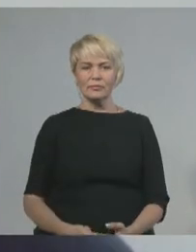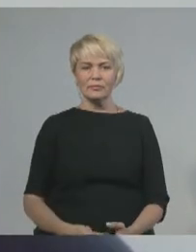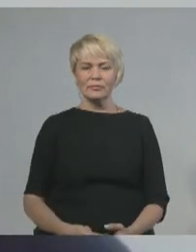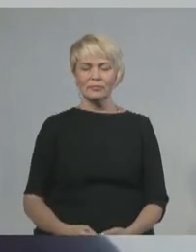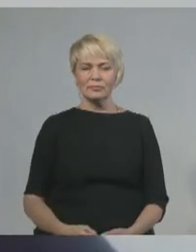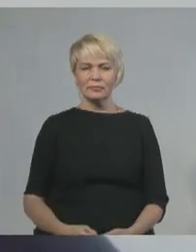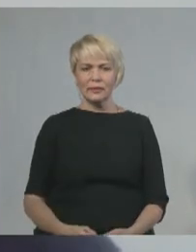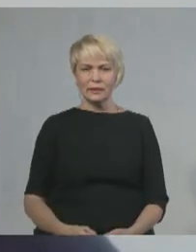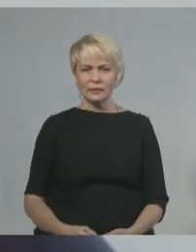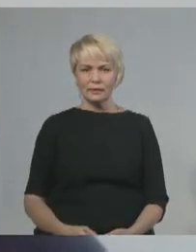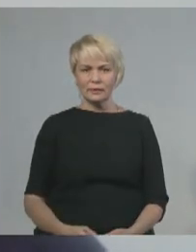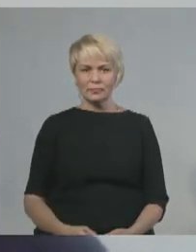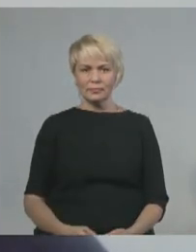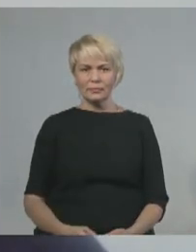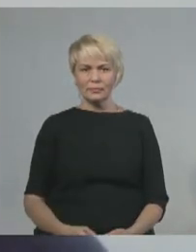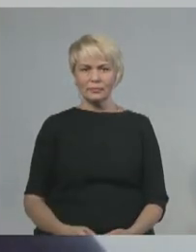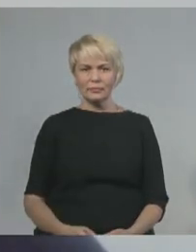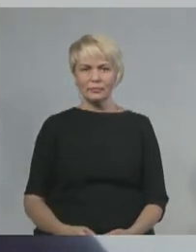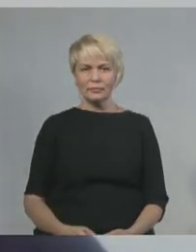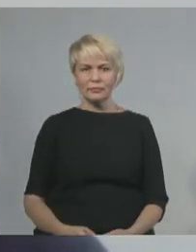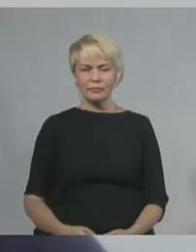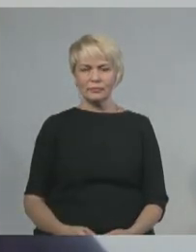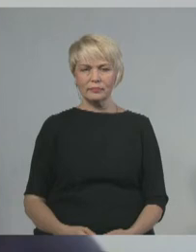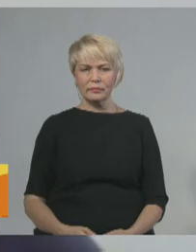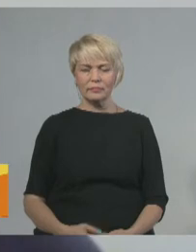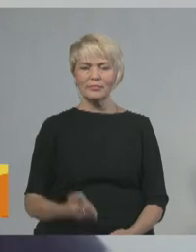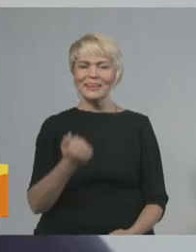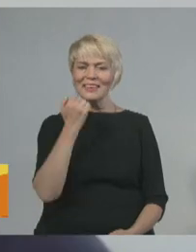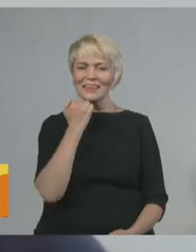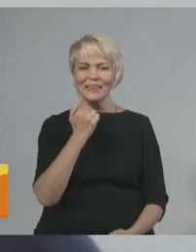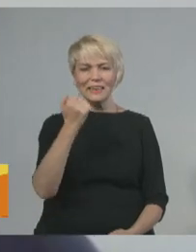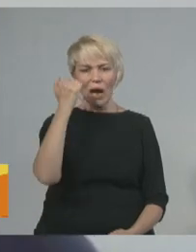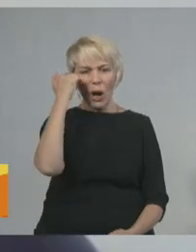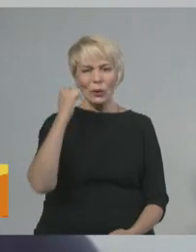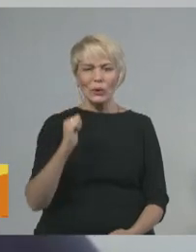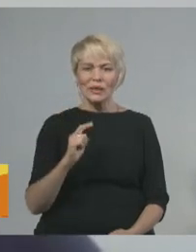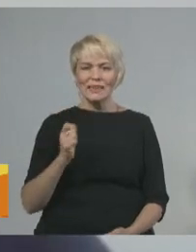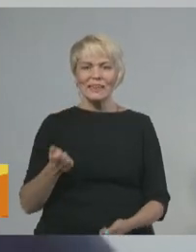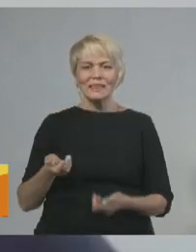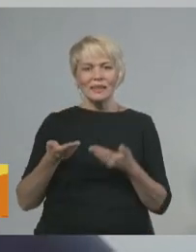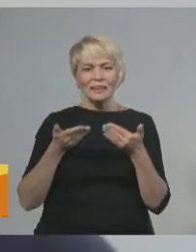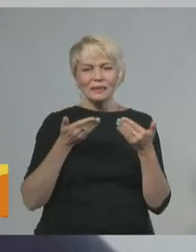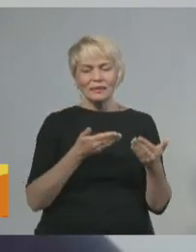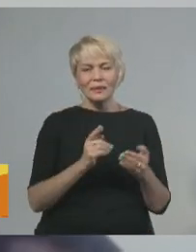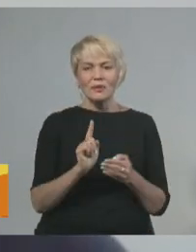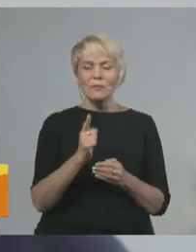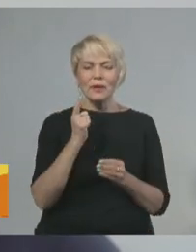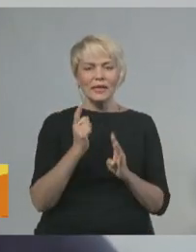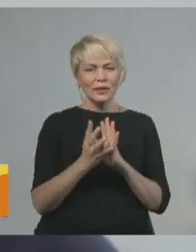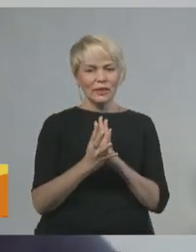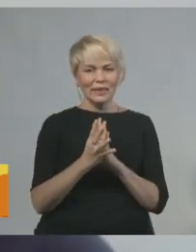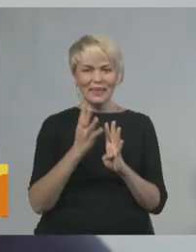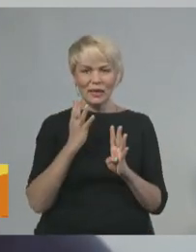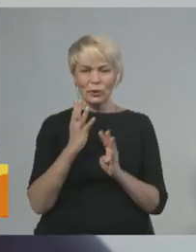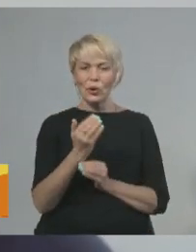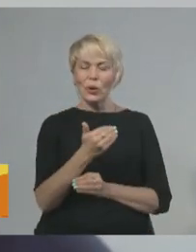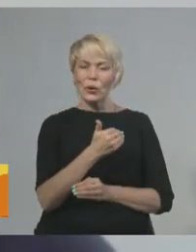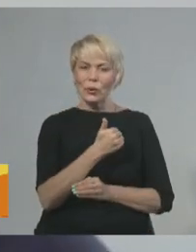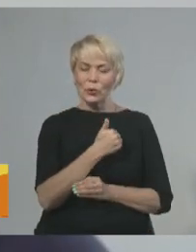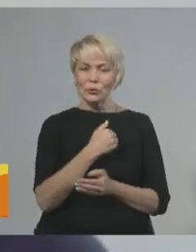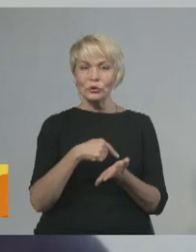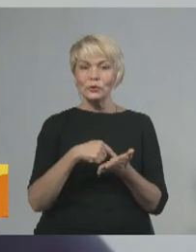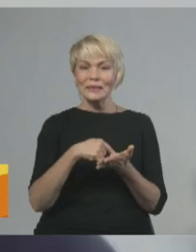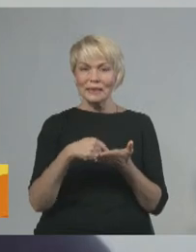thank you for the invitation first of all uh that in in media terms having an